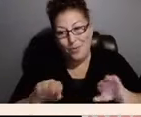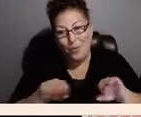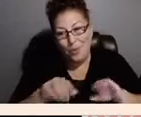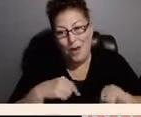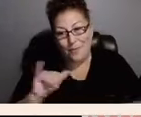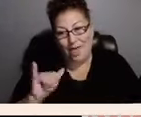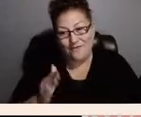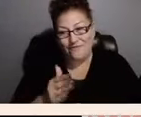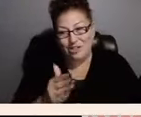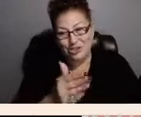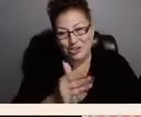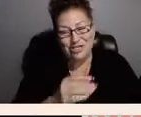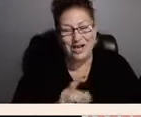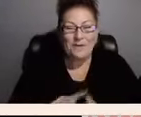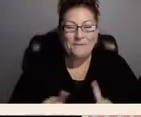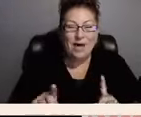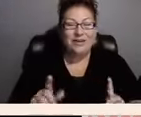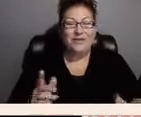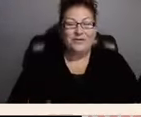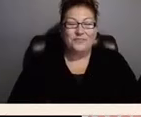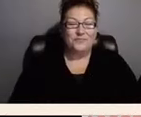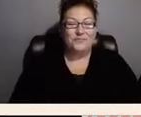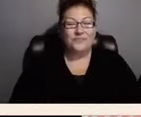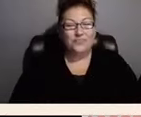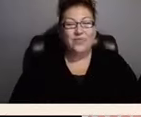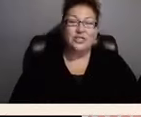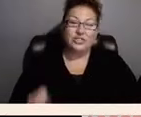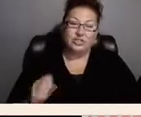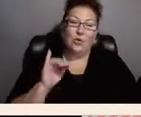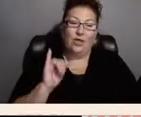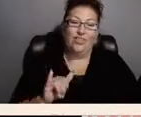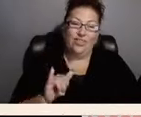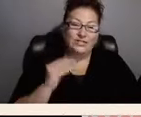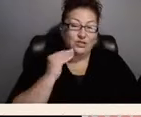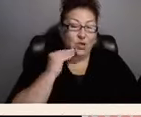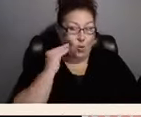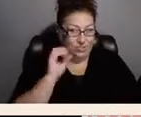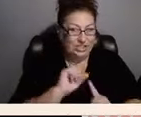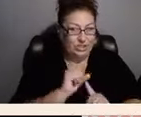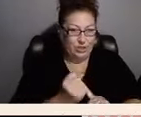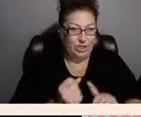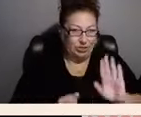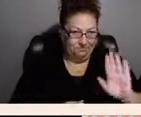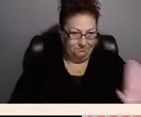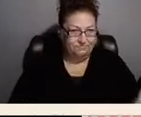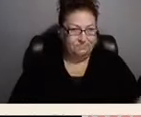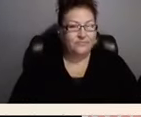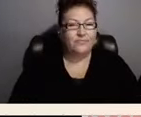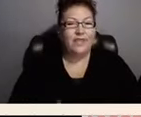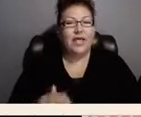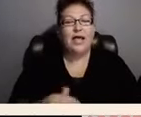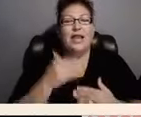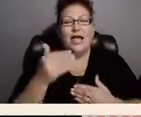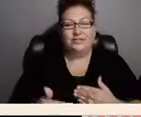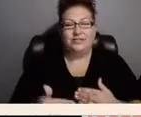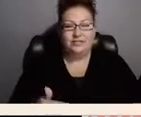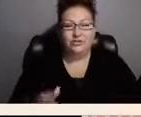But so that's the home situation. Next,